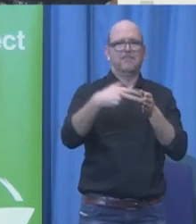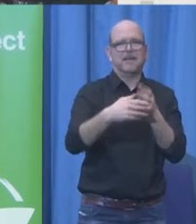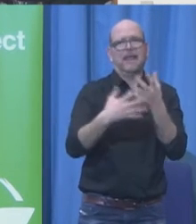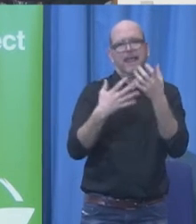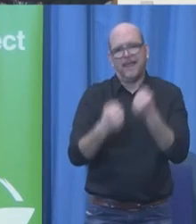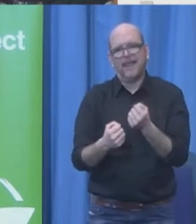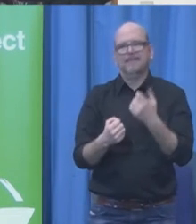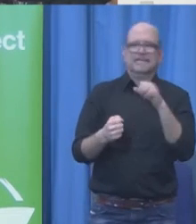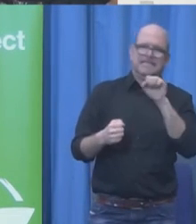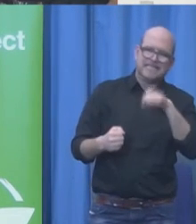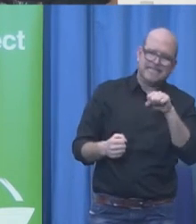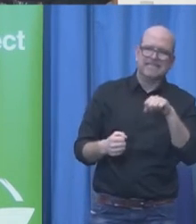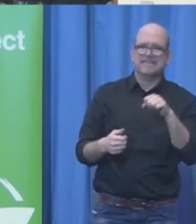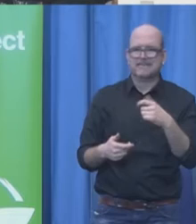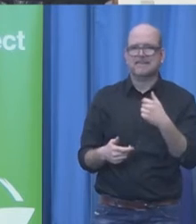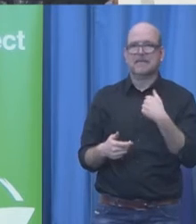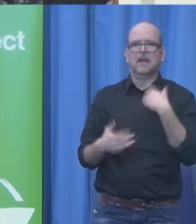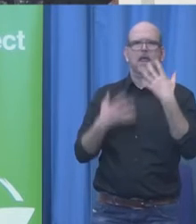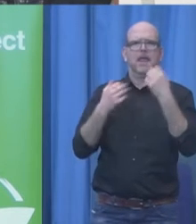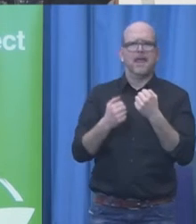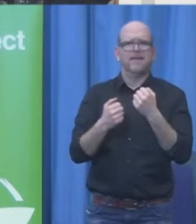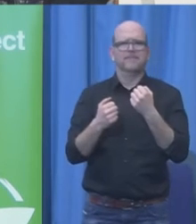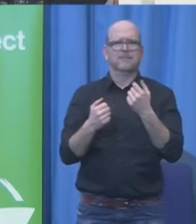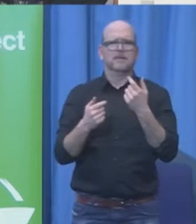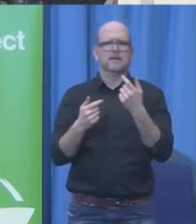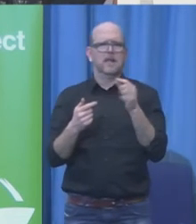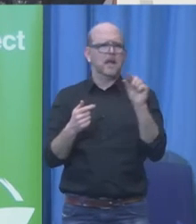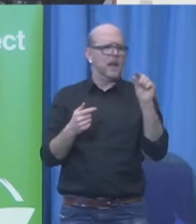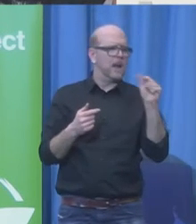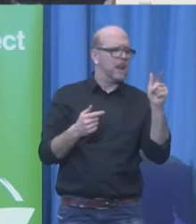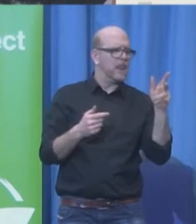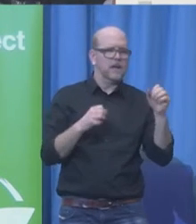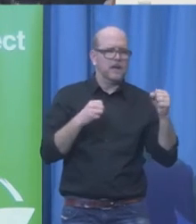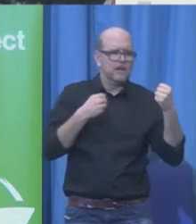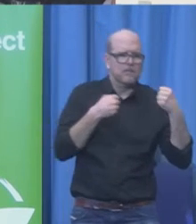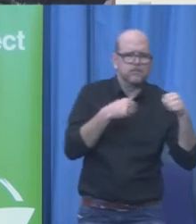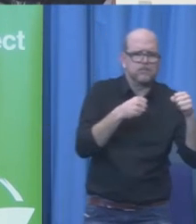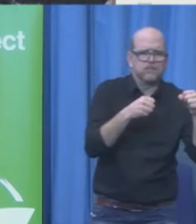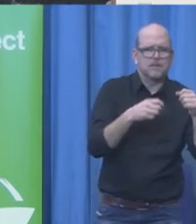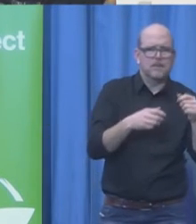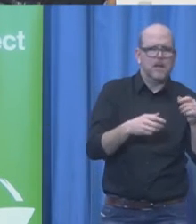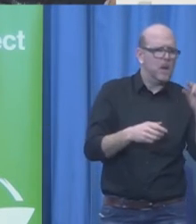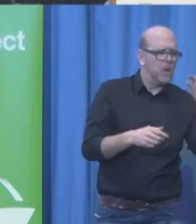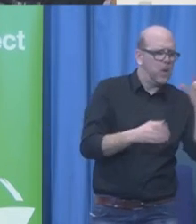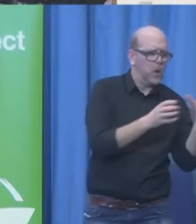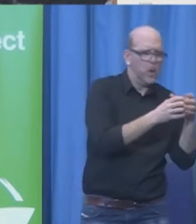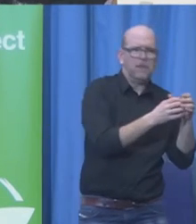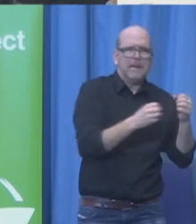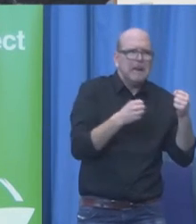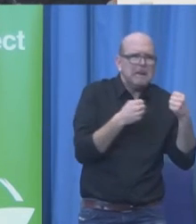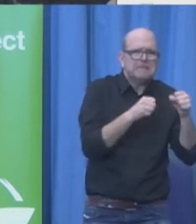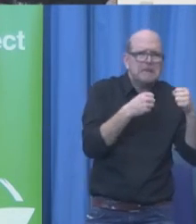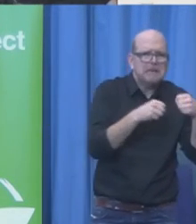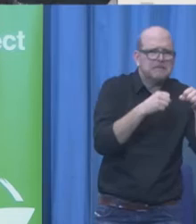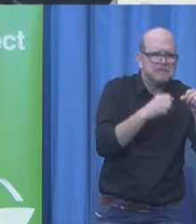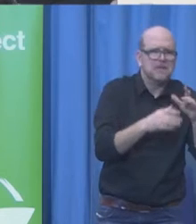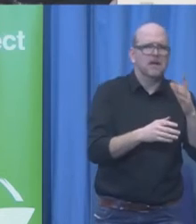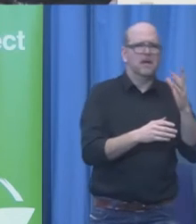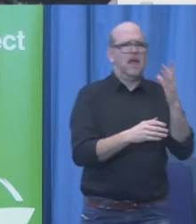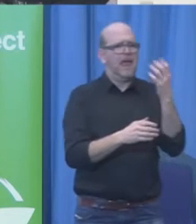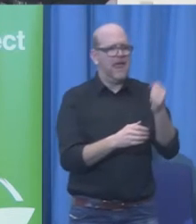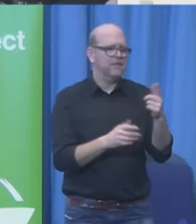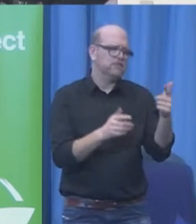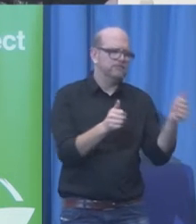small initiatives like the WAM, the Willing Able Mentoring Programme, where people with disabilities got